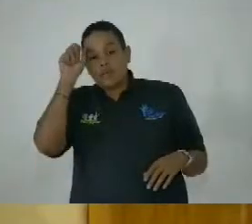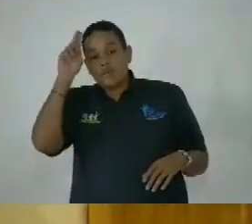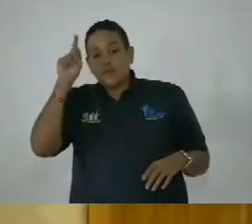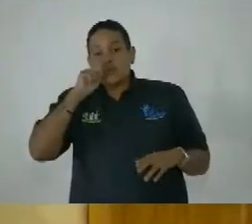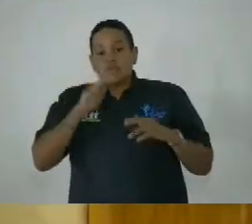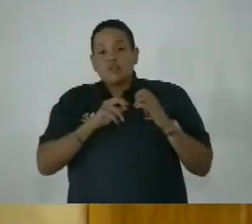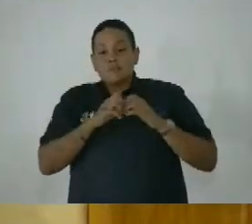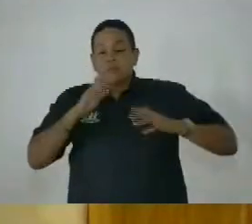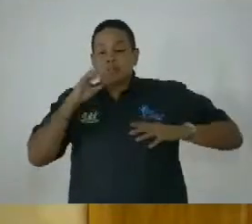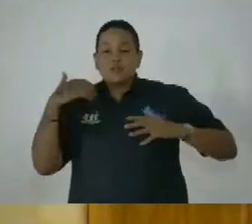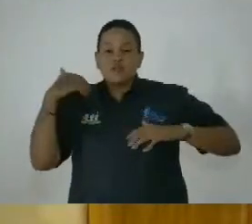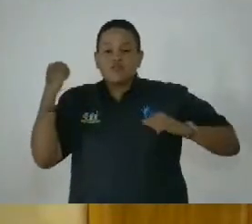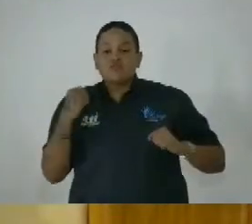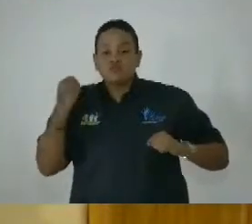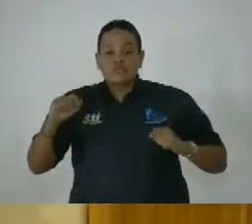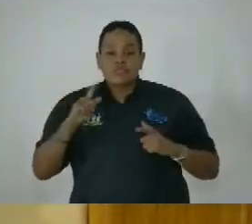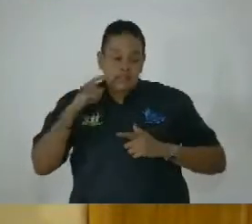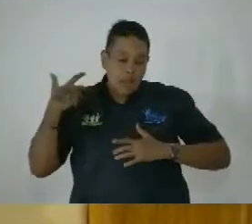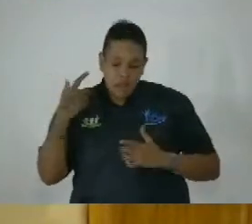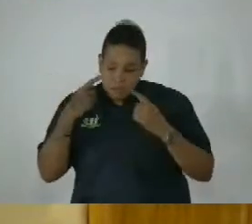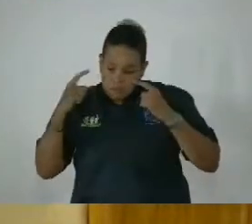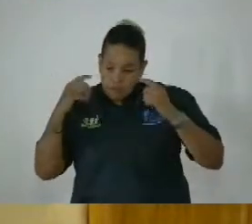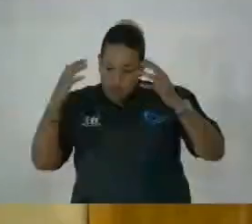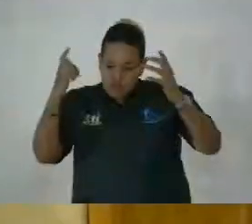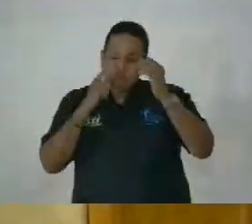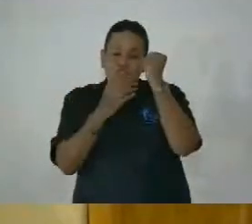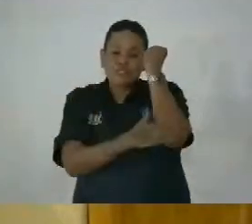a resilient and prosperous nation.